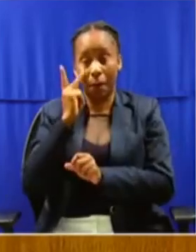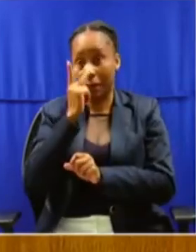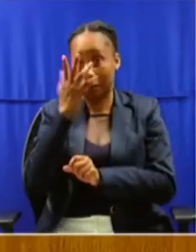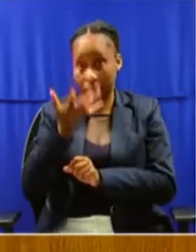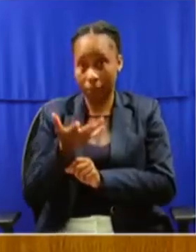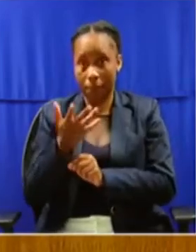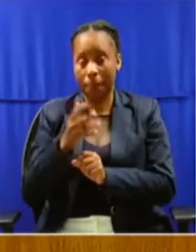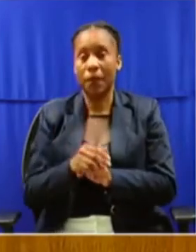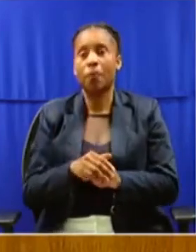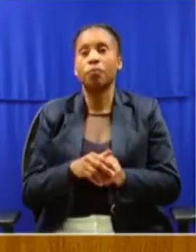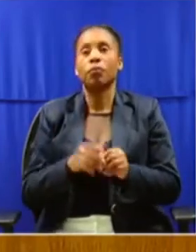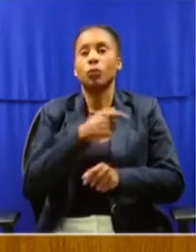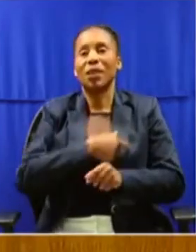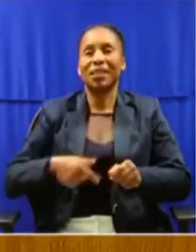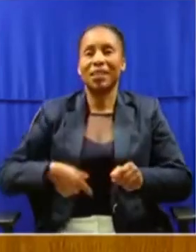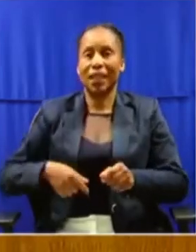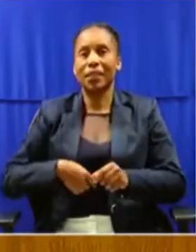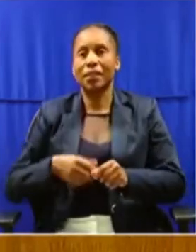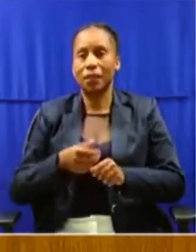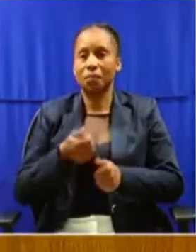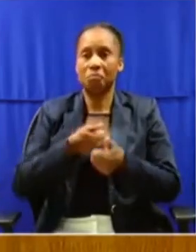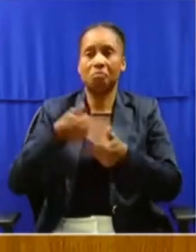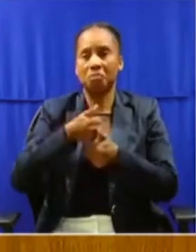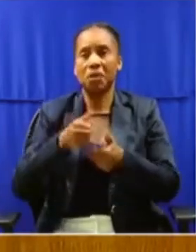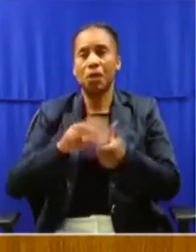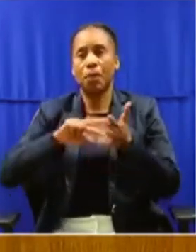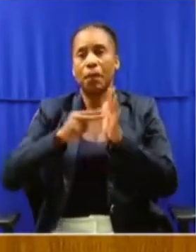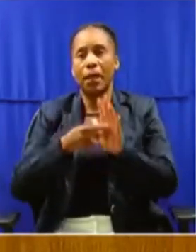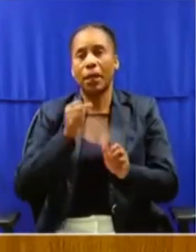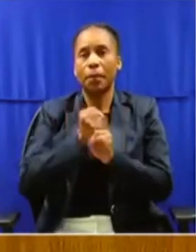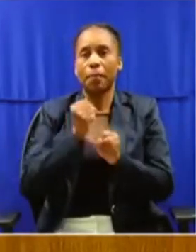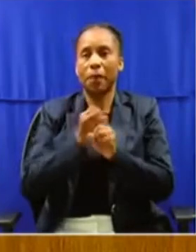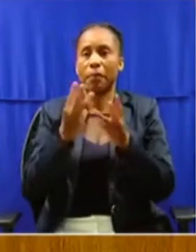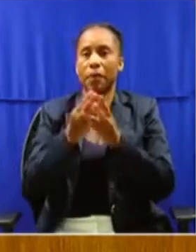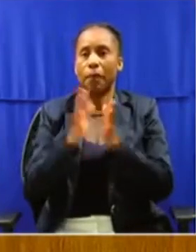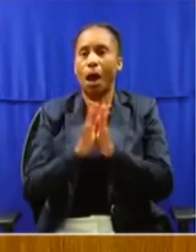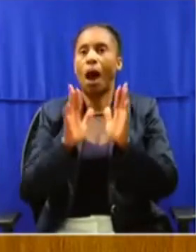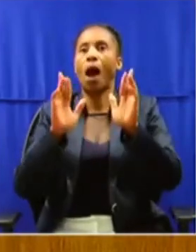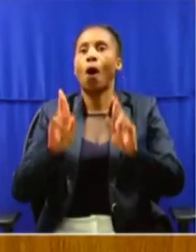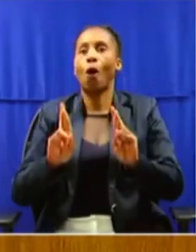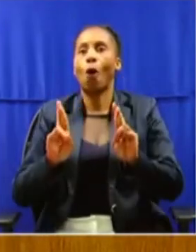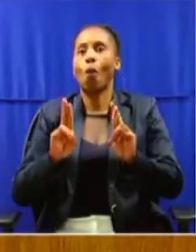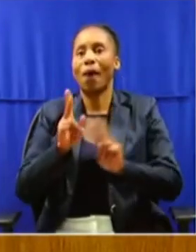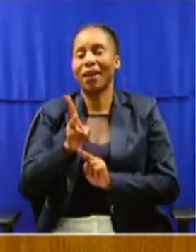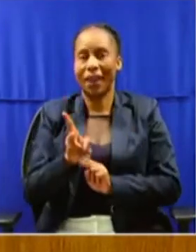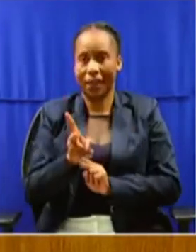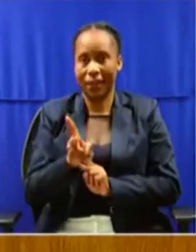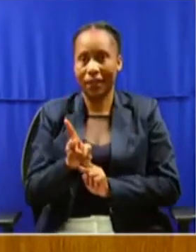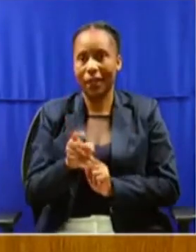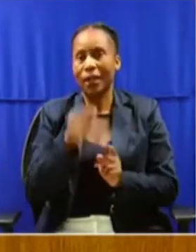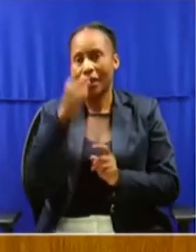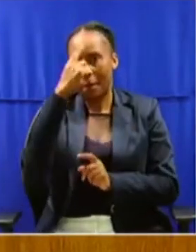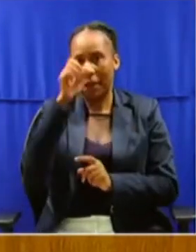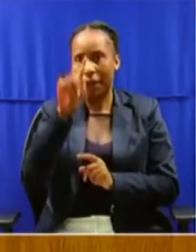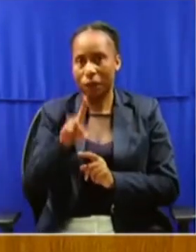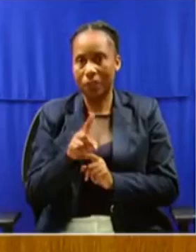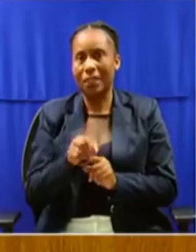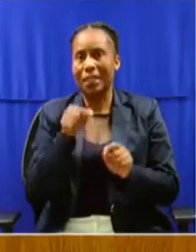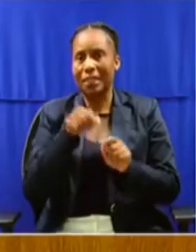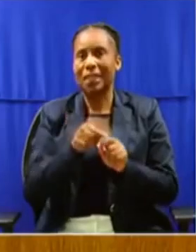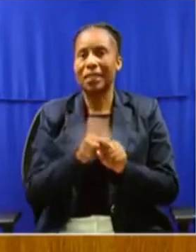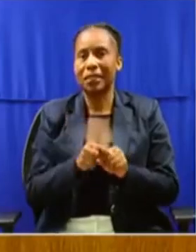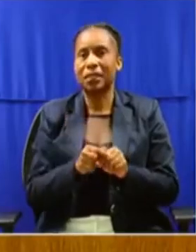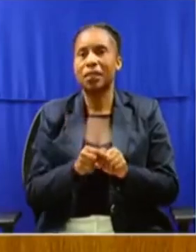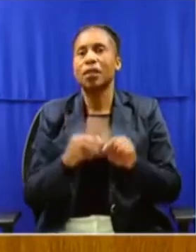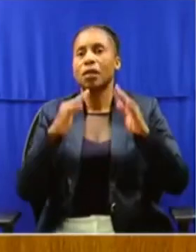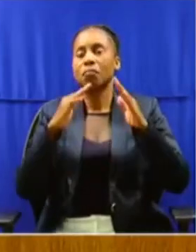with a plan made some people hope again. And citizens believed that we could withstand the hardship of lockdowns because the government had a